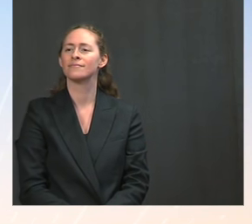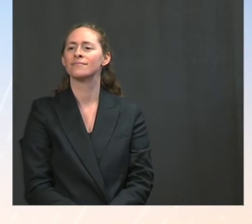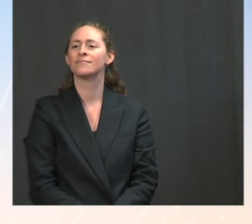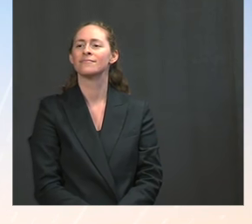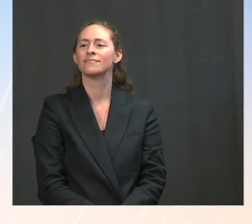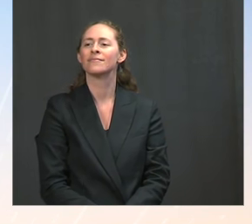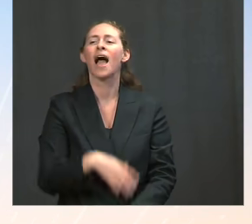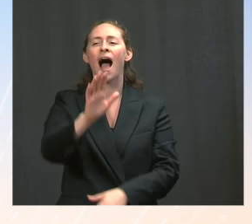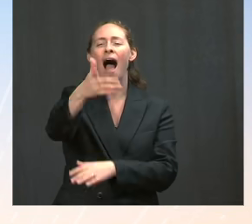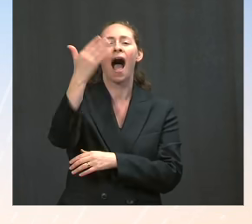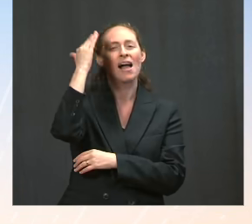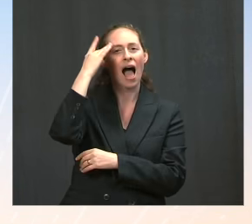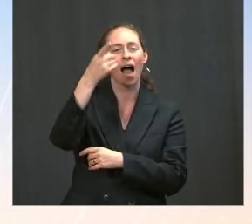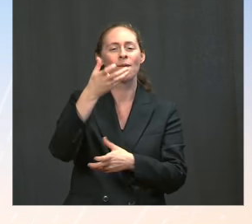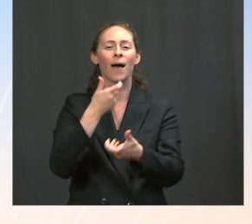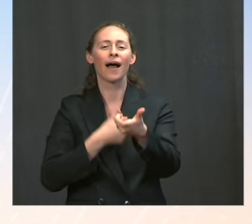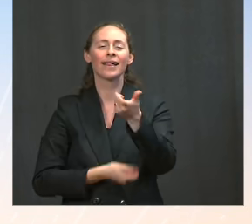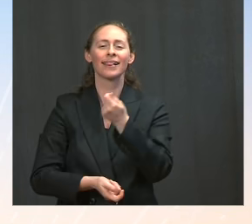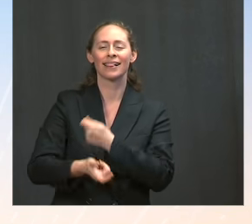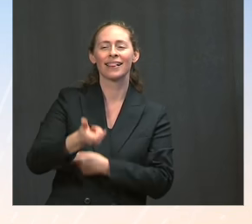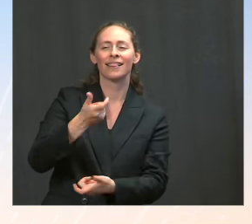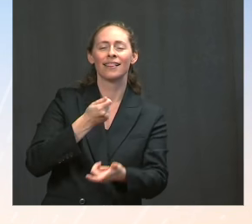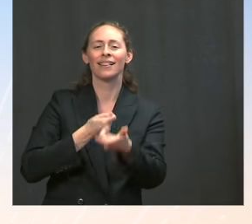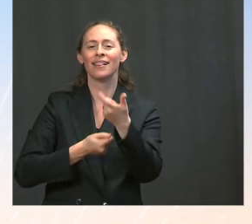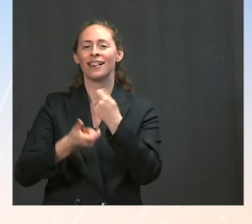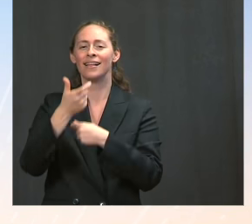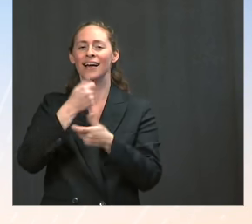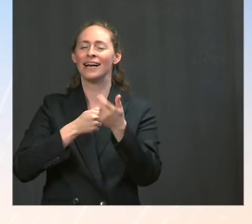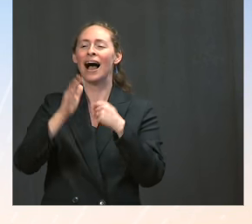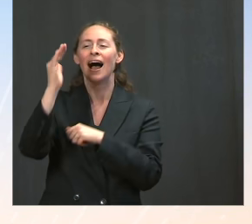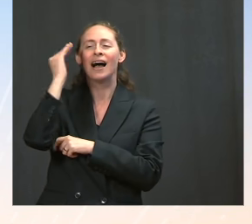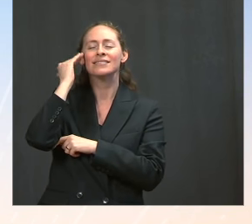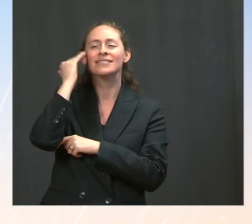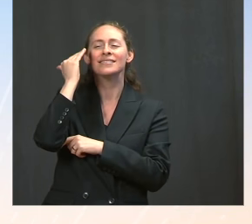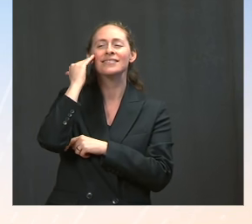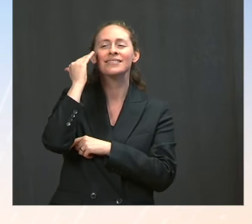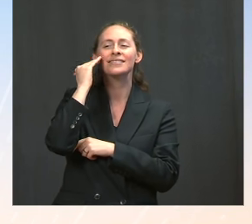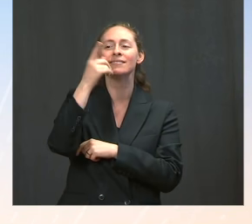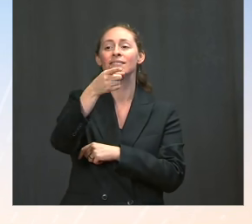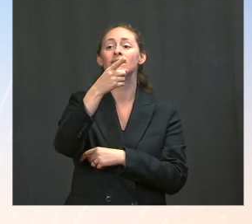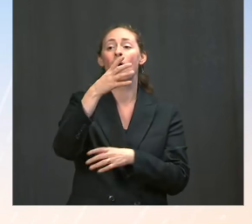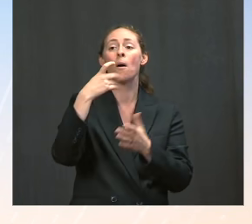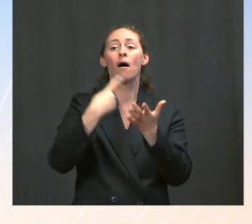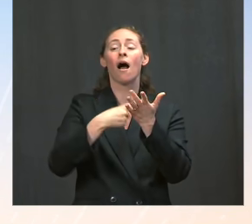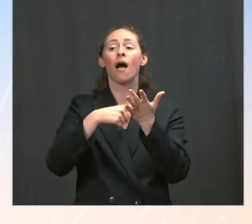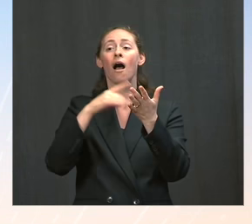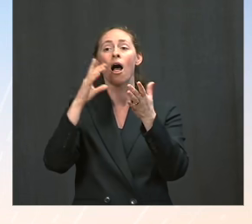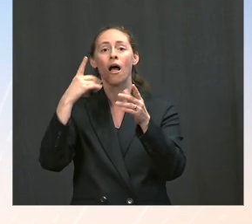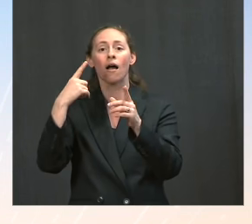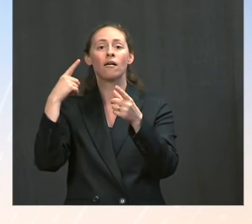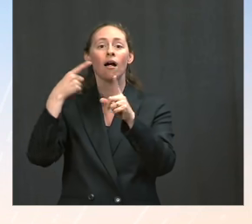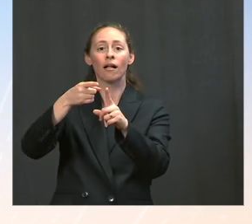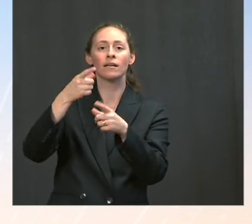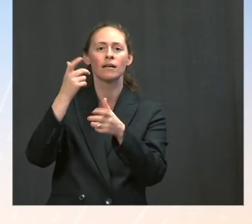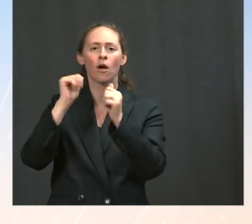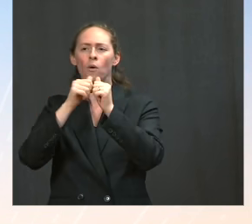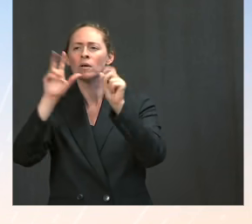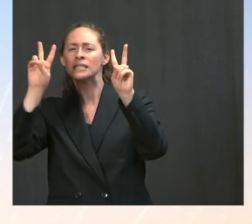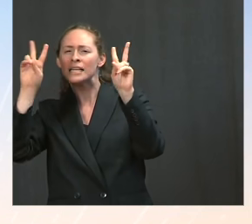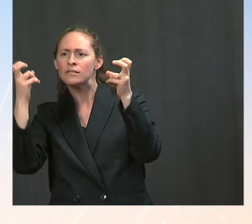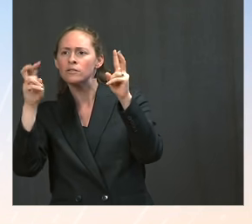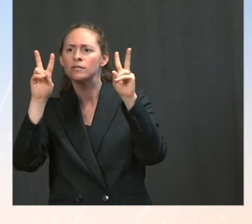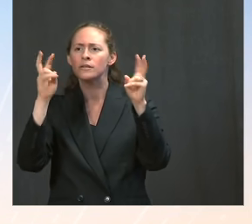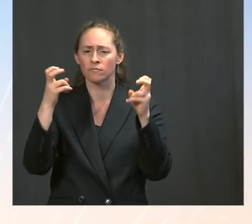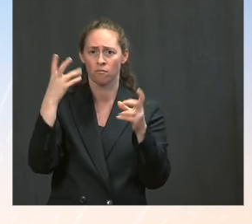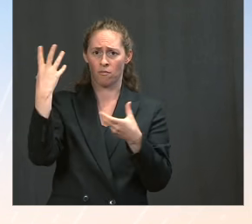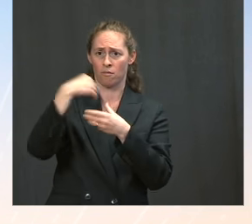you're referring to is a citation in a report of which there were 1,000 citations. So I'm quite impressed with your